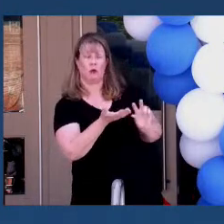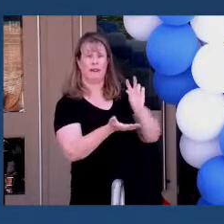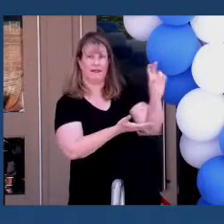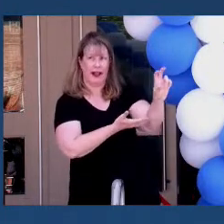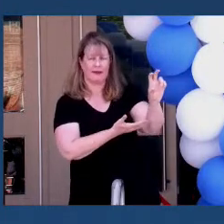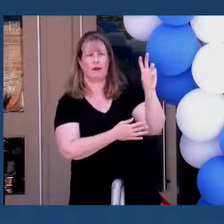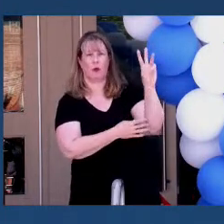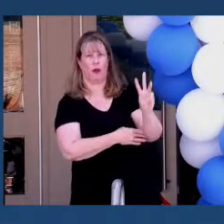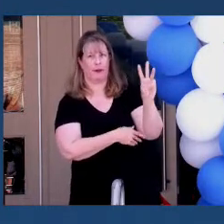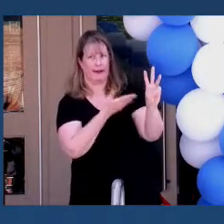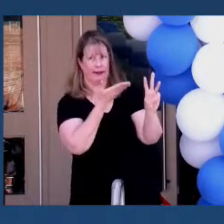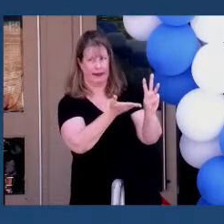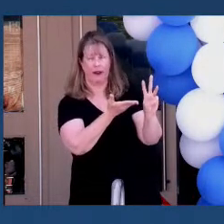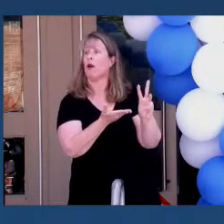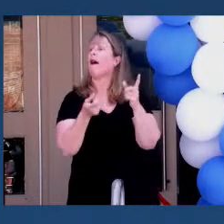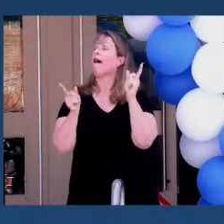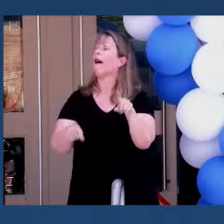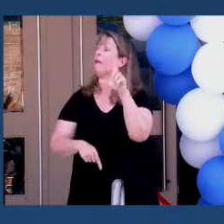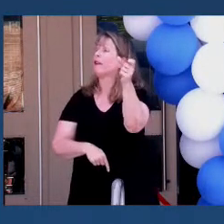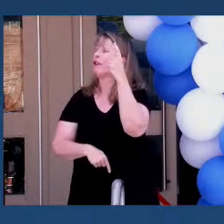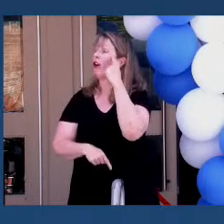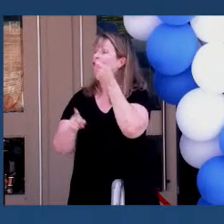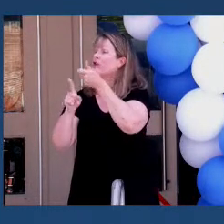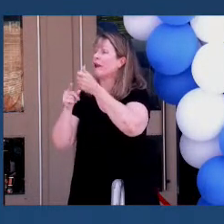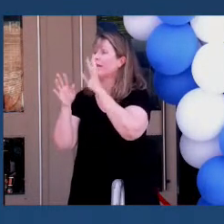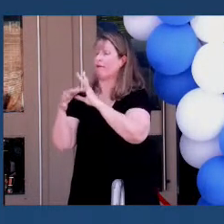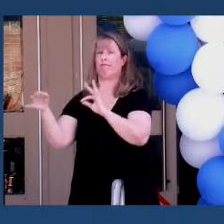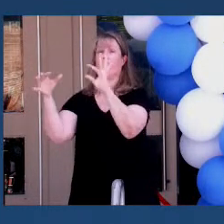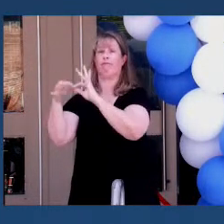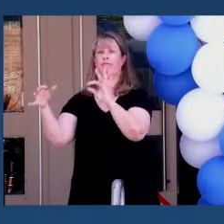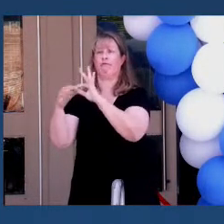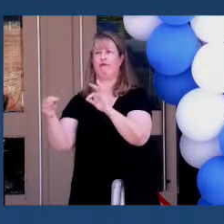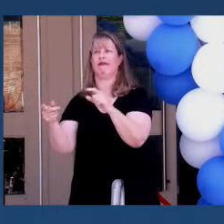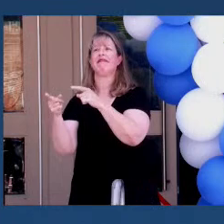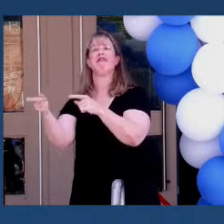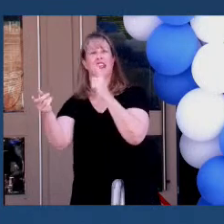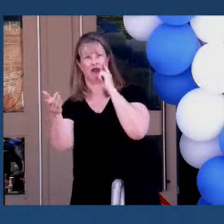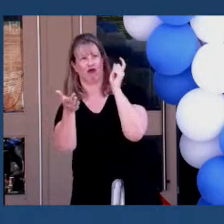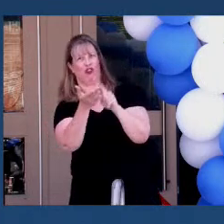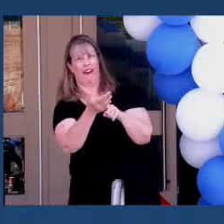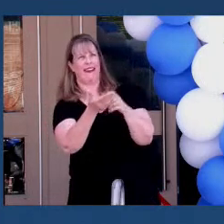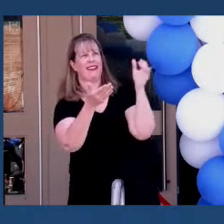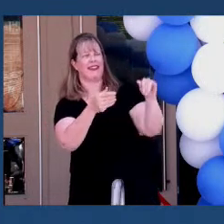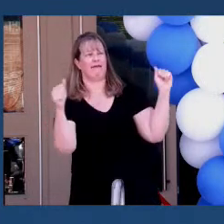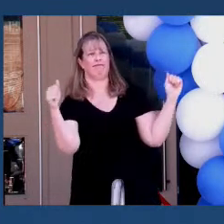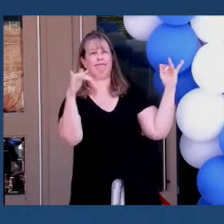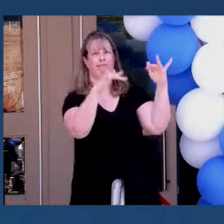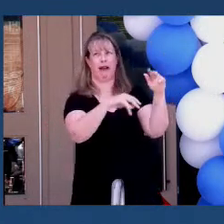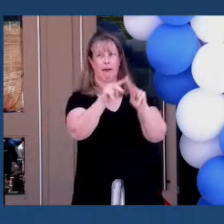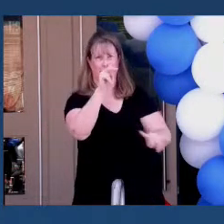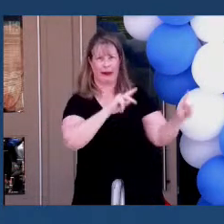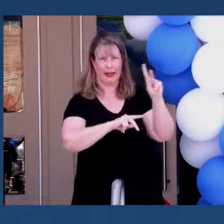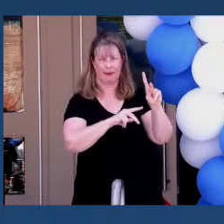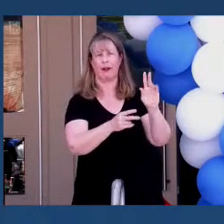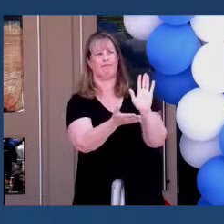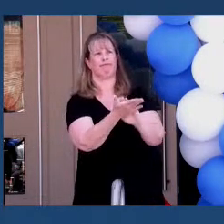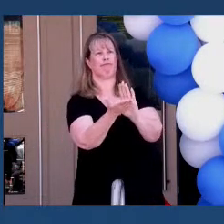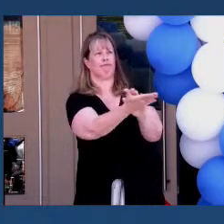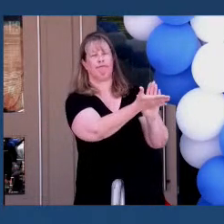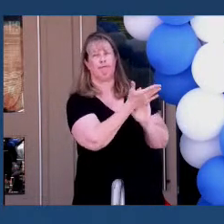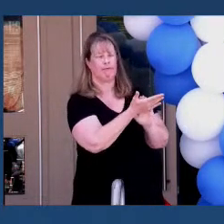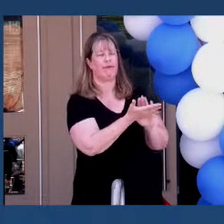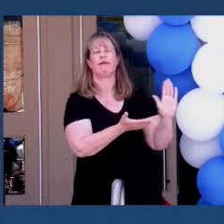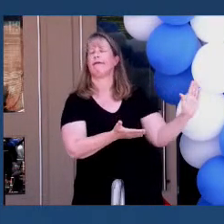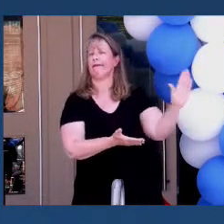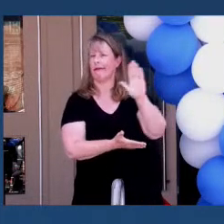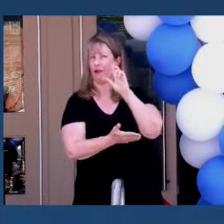opened with his remarks, he recognized the General Assembly and a lot of people that certainly deserve